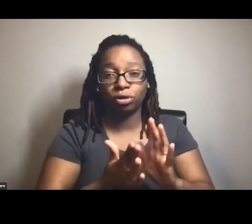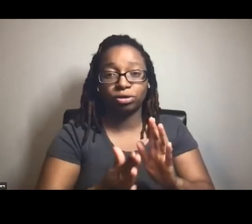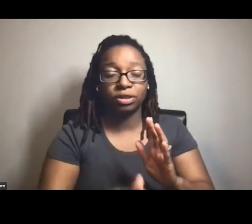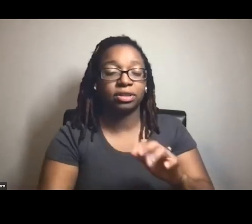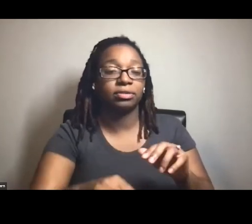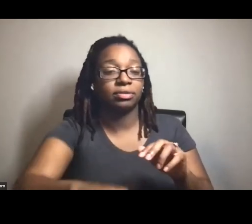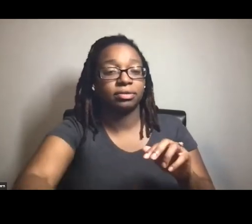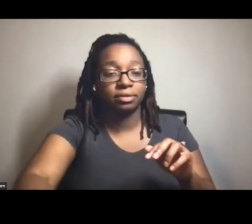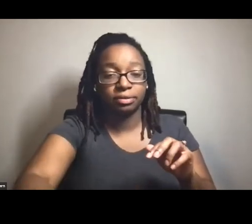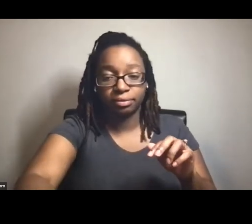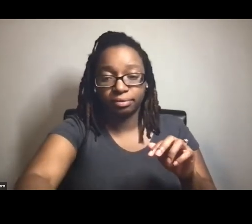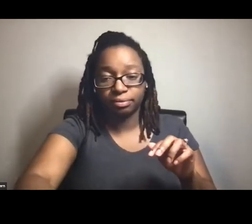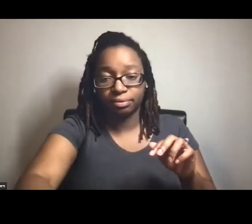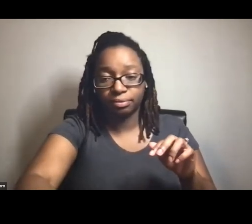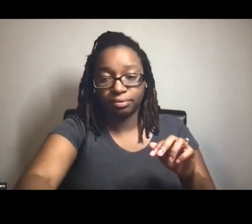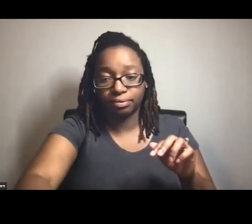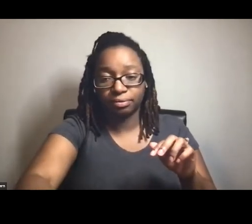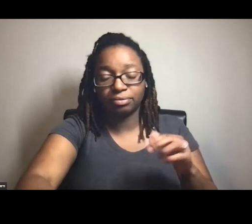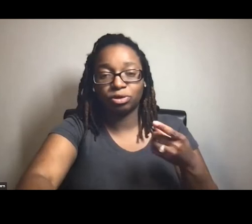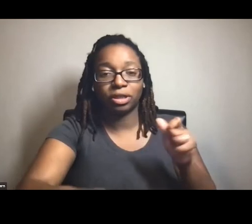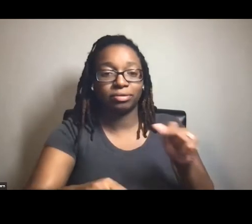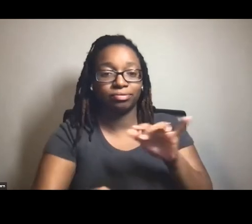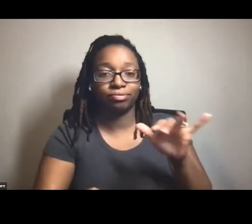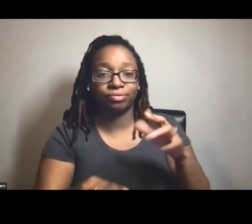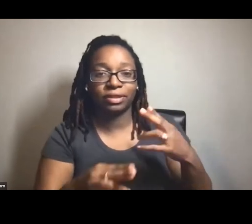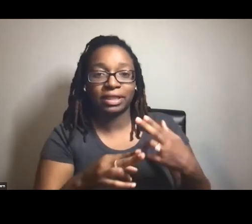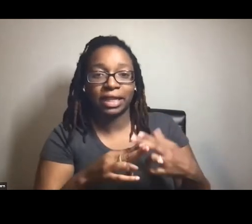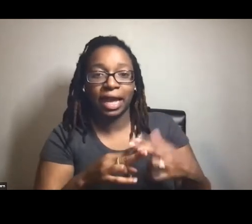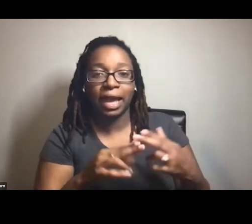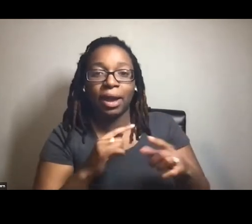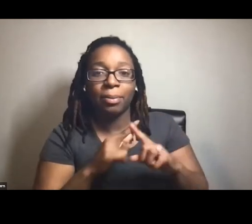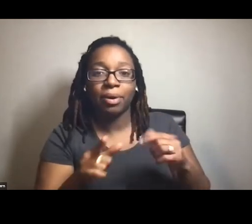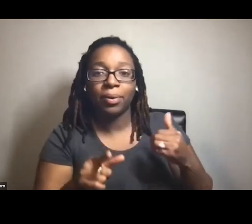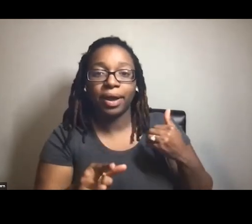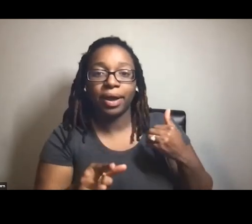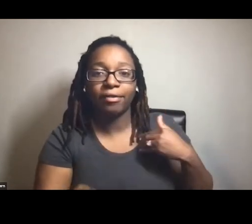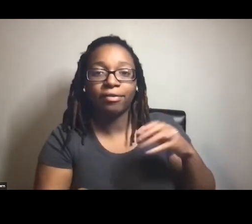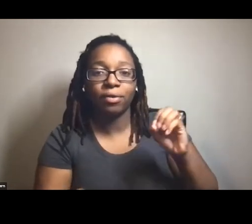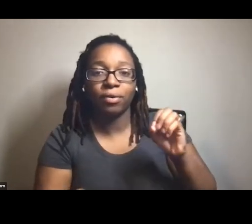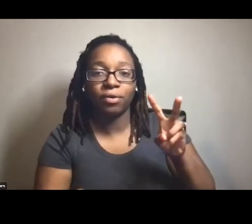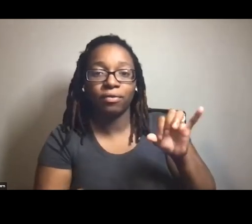Vatavu. I apologize for my pronunciation. So Ovidiu, would you like to start?